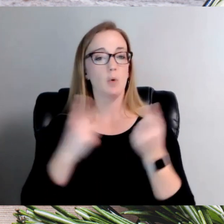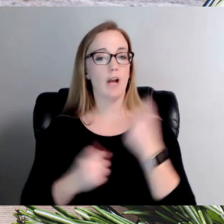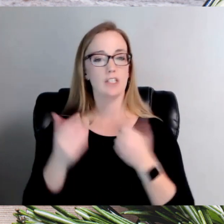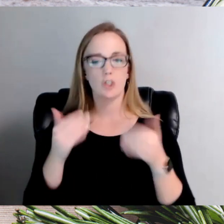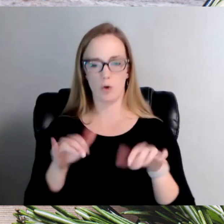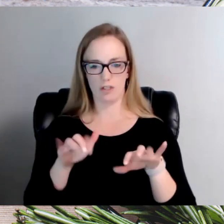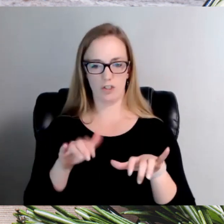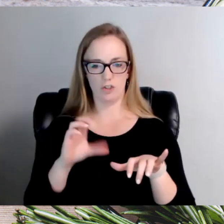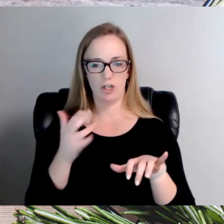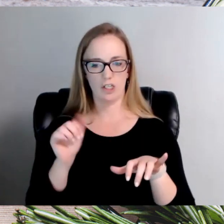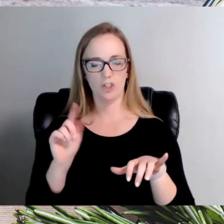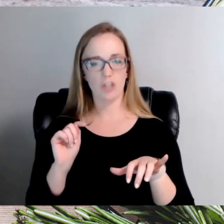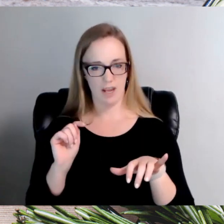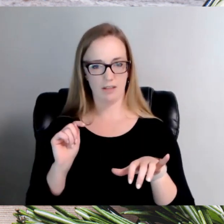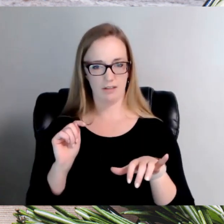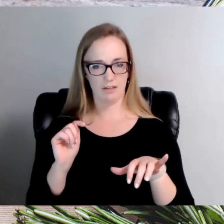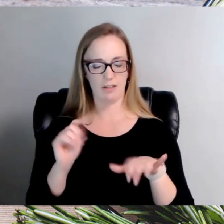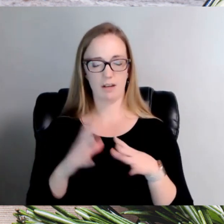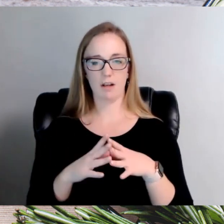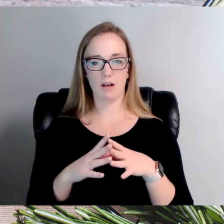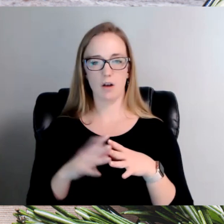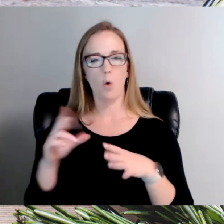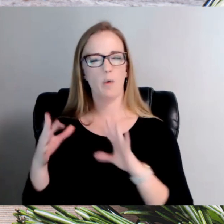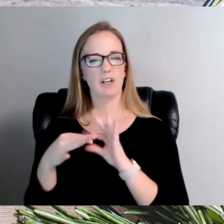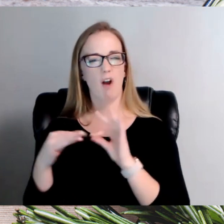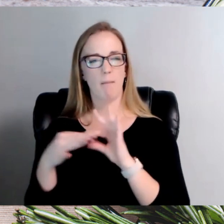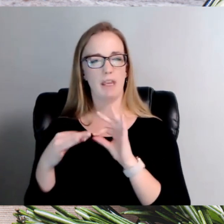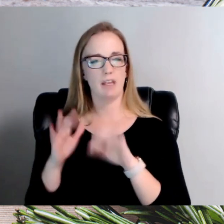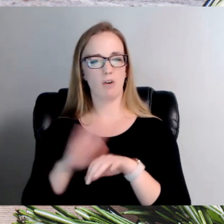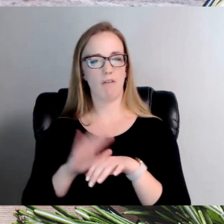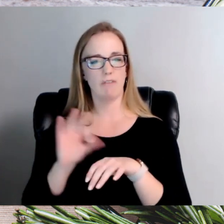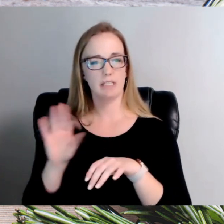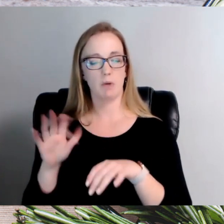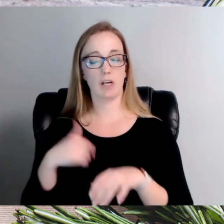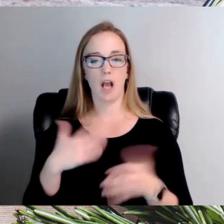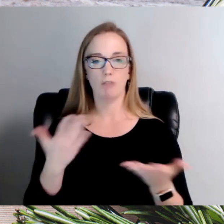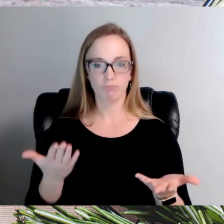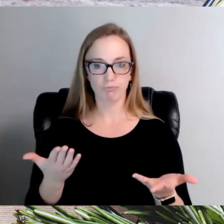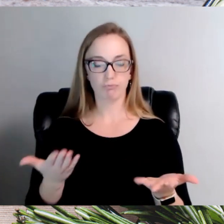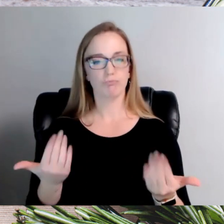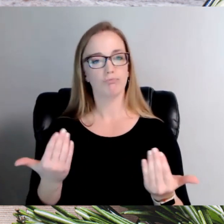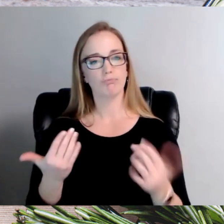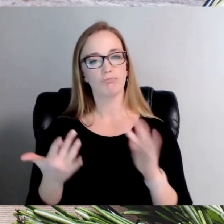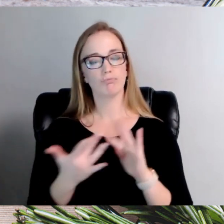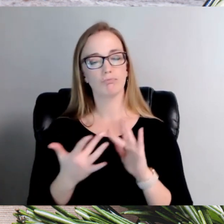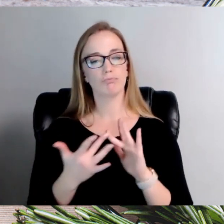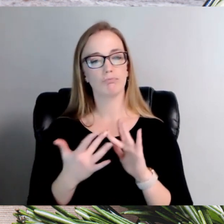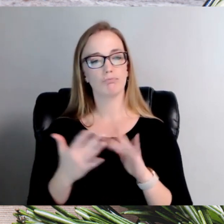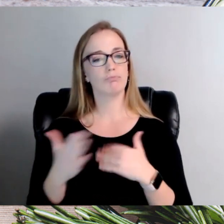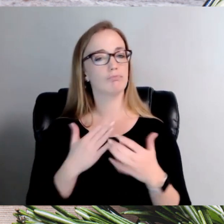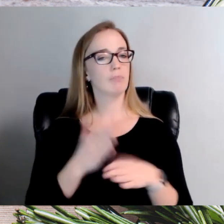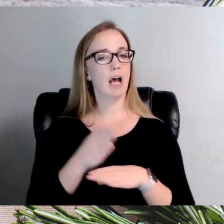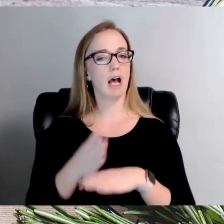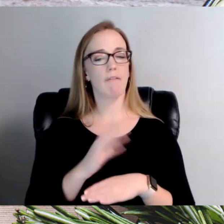Thank you so much, Ashley, for that. I'll leave the recipe card up here for just a second so you can take a quick